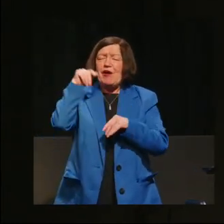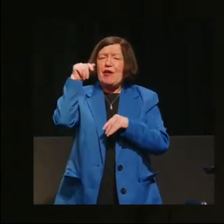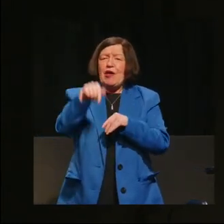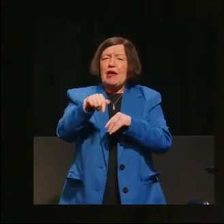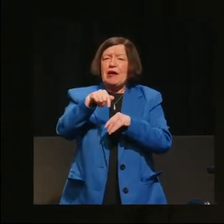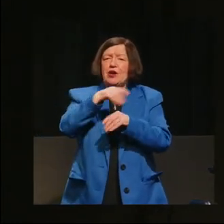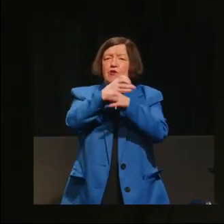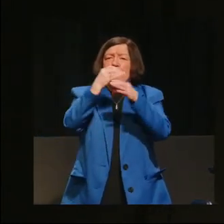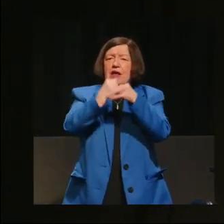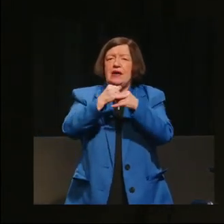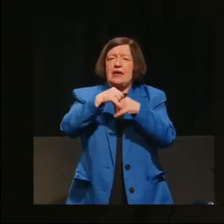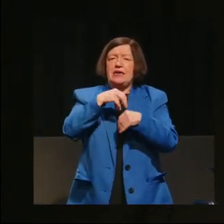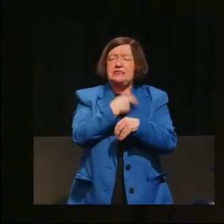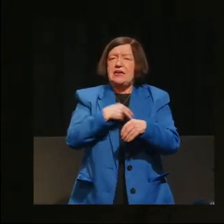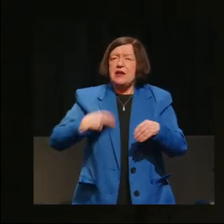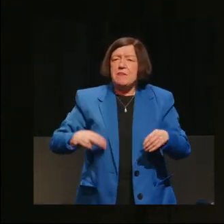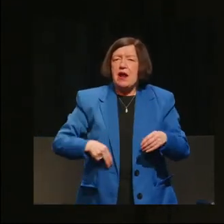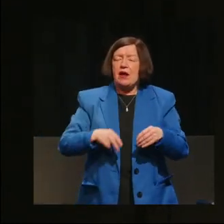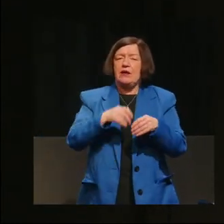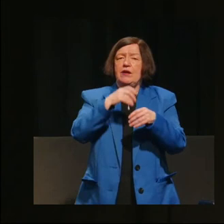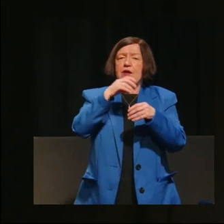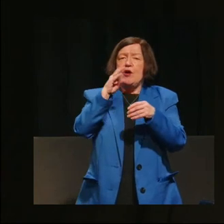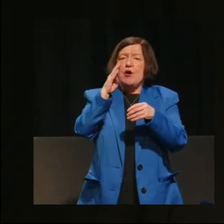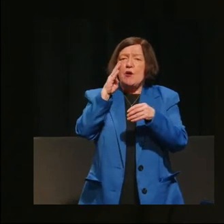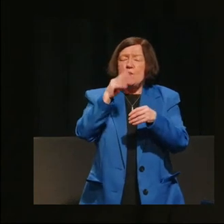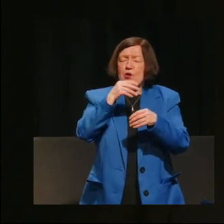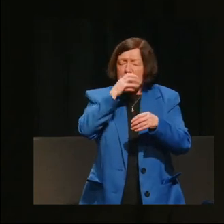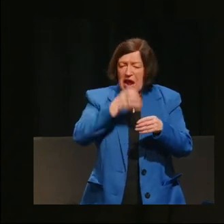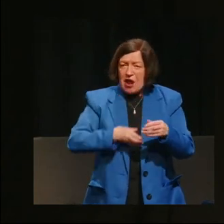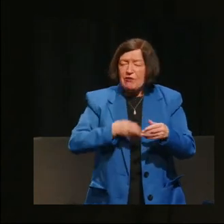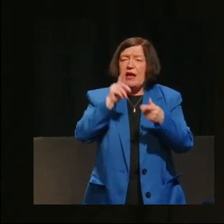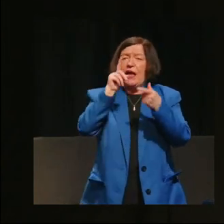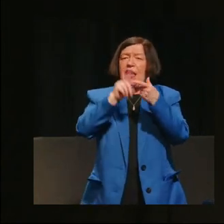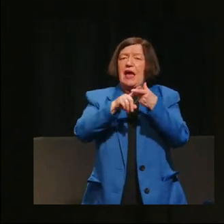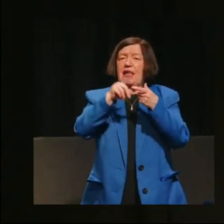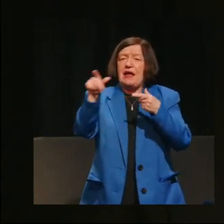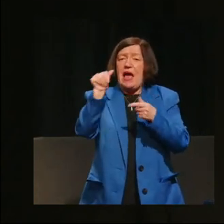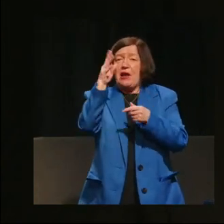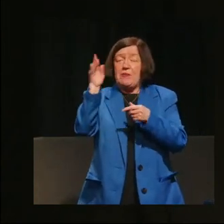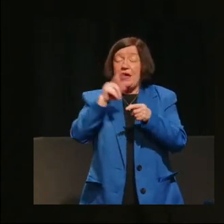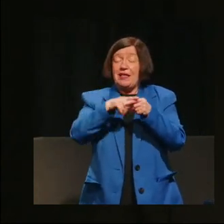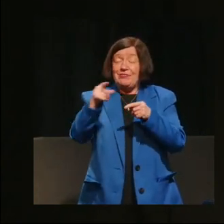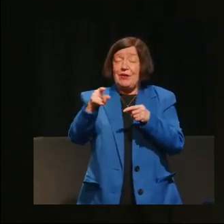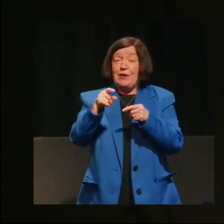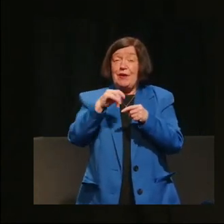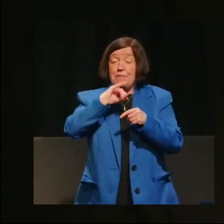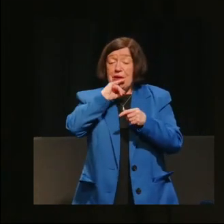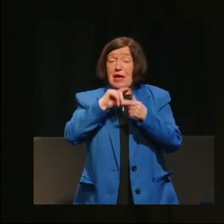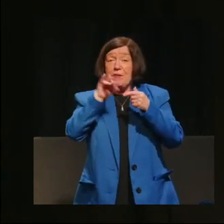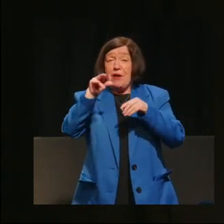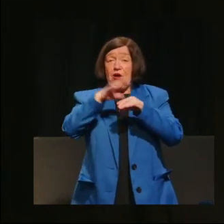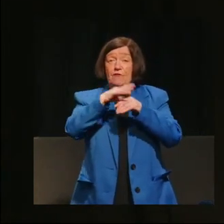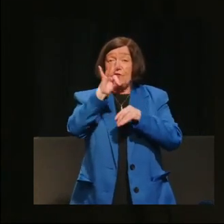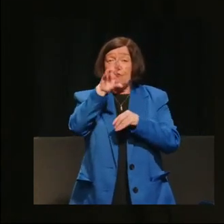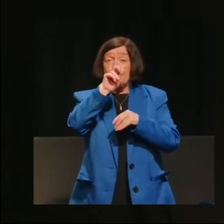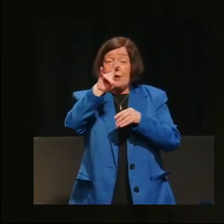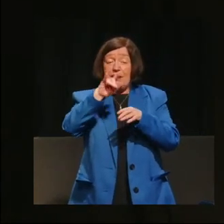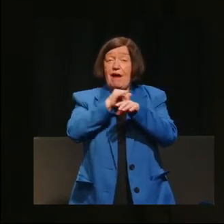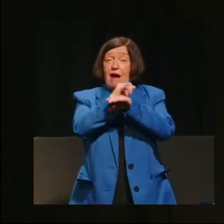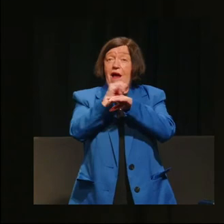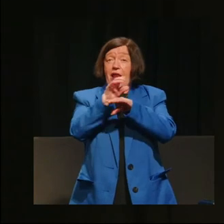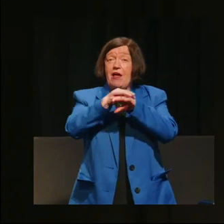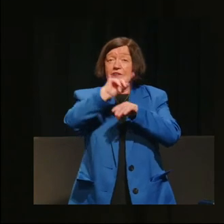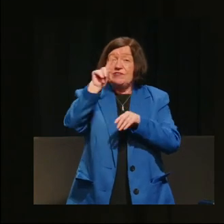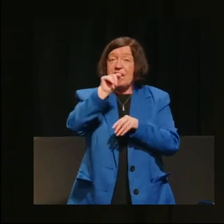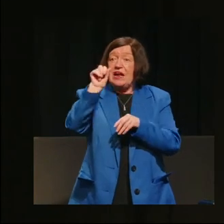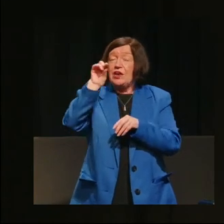as Denmark, Bulgaria, and Albania, and the bishop and the mayor of the Greek island of